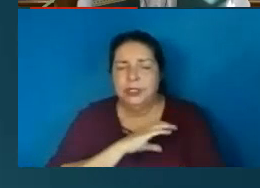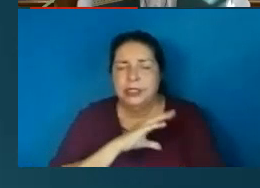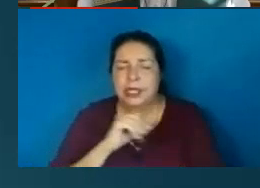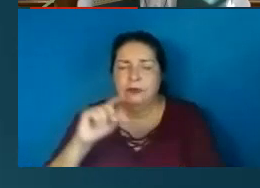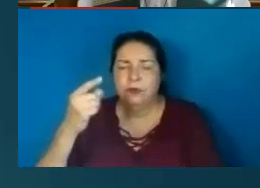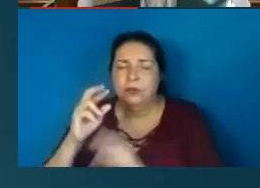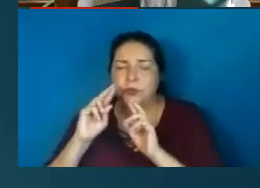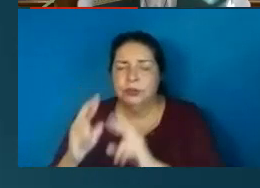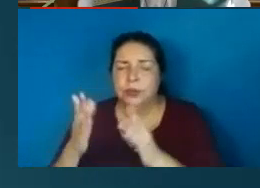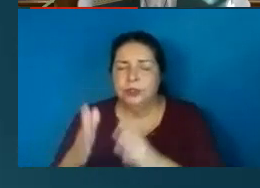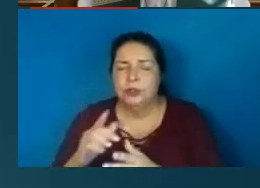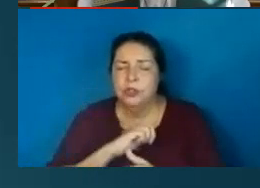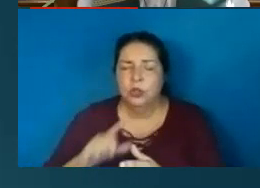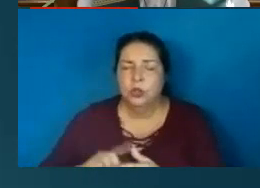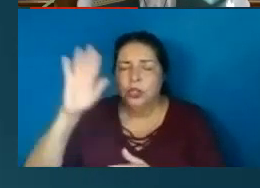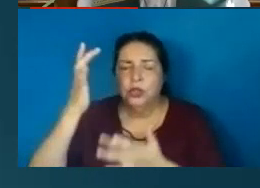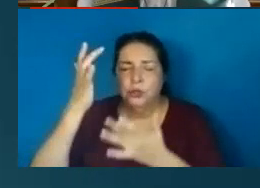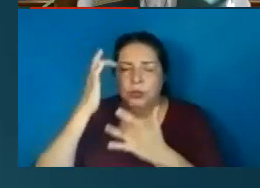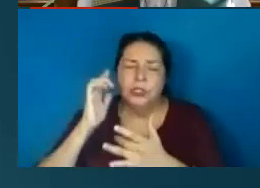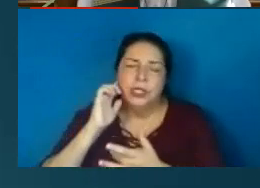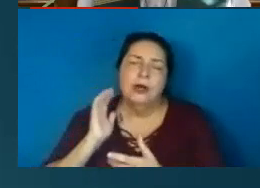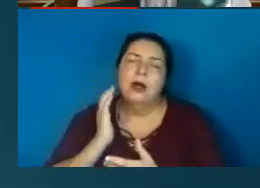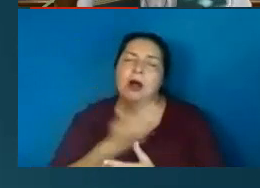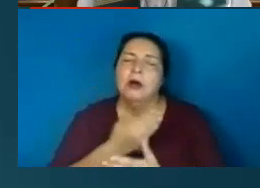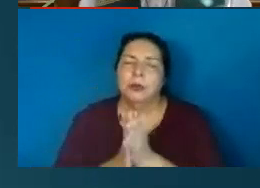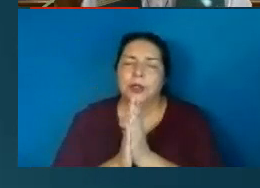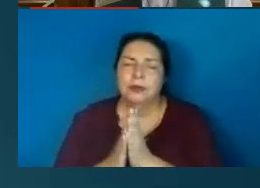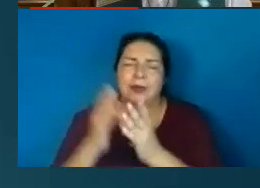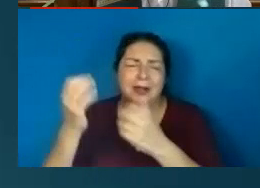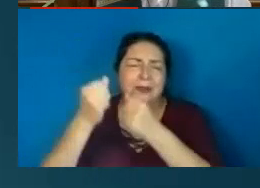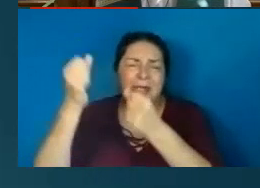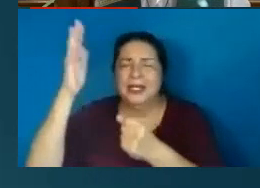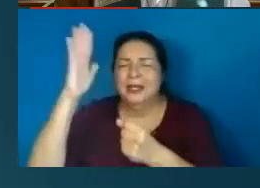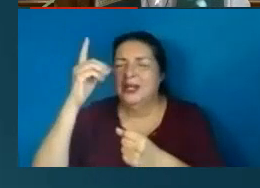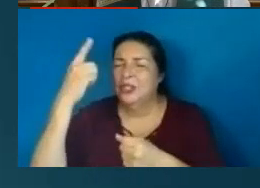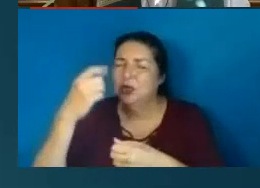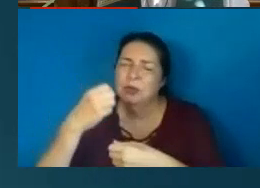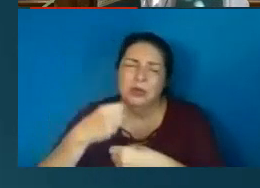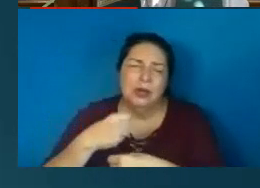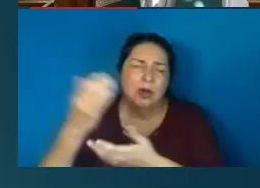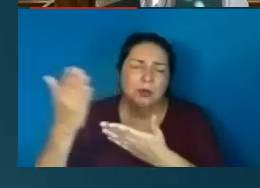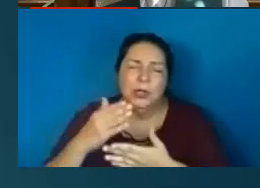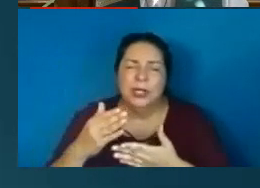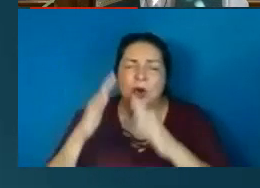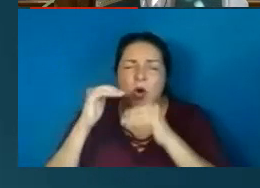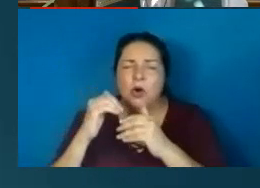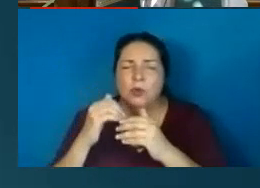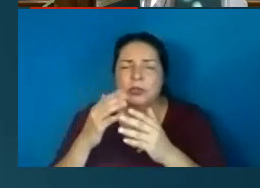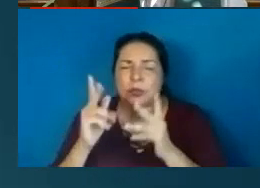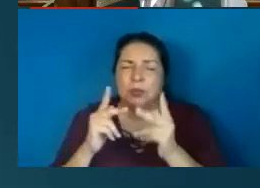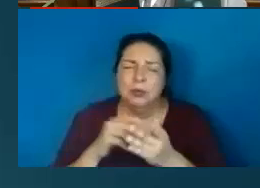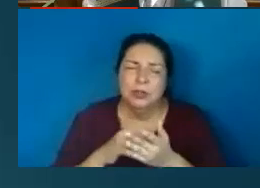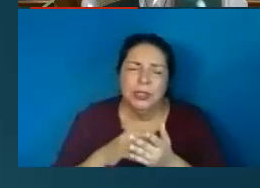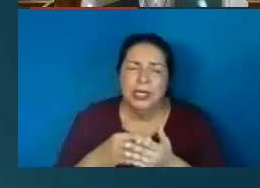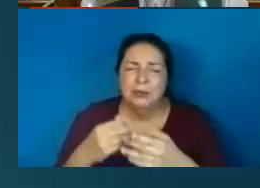responders. Lord, in your mercy. Almighty God, you breathe hope into the weary and renew your church by your